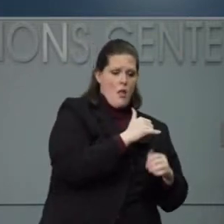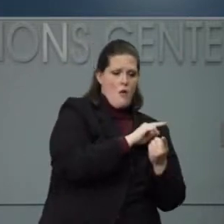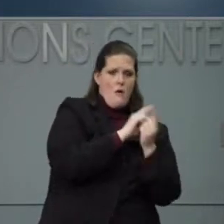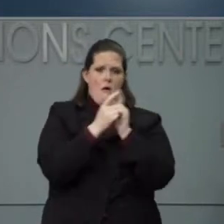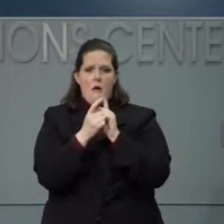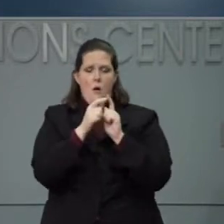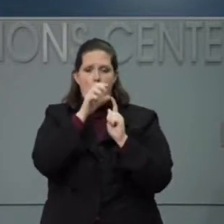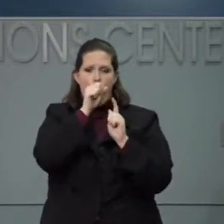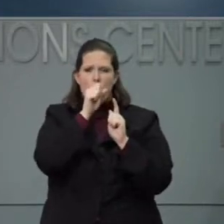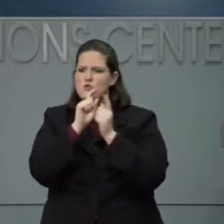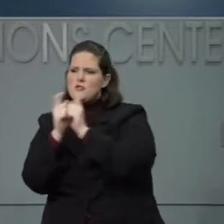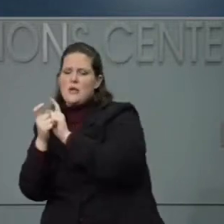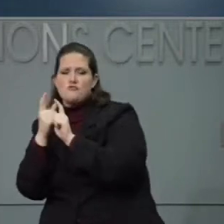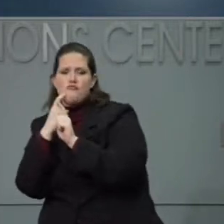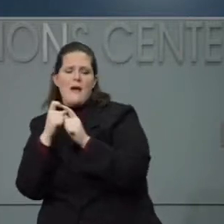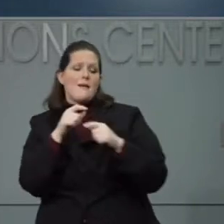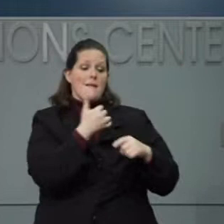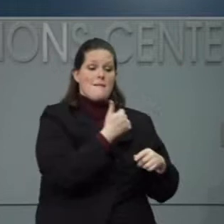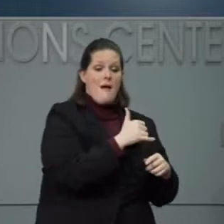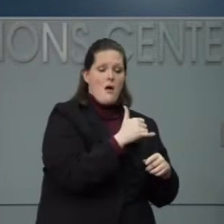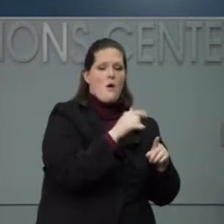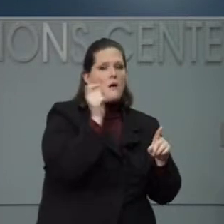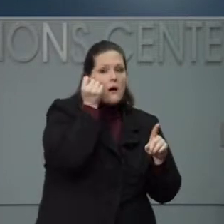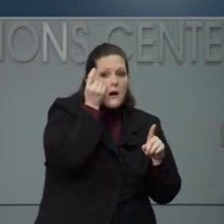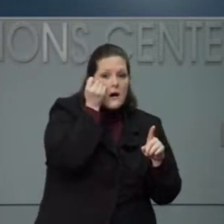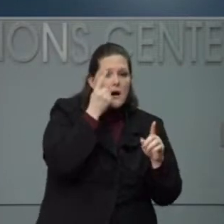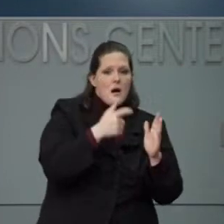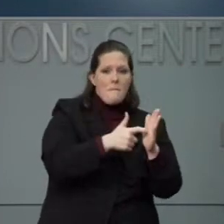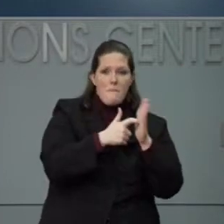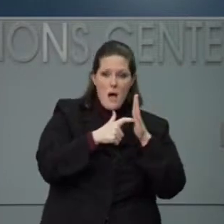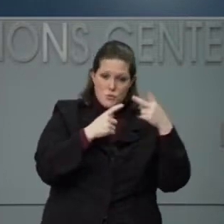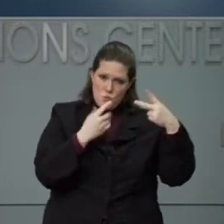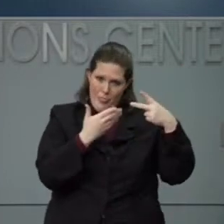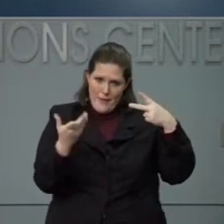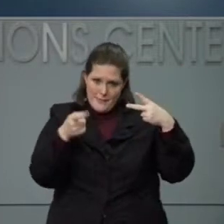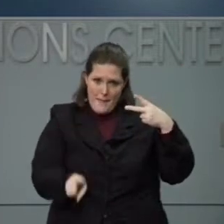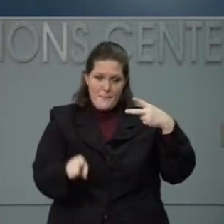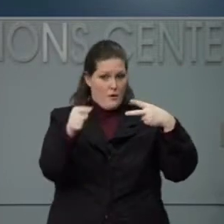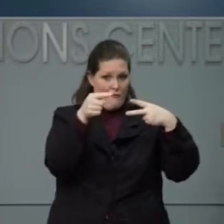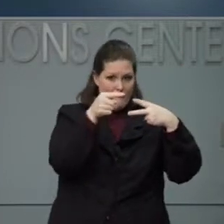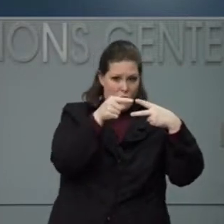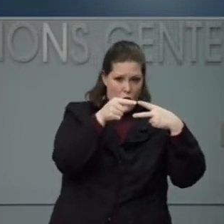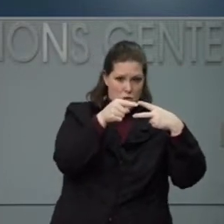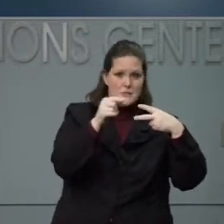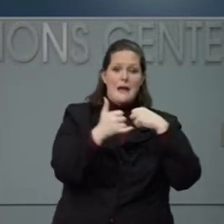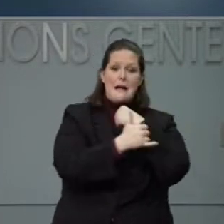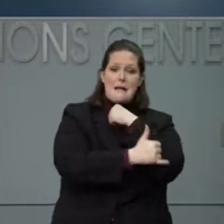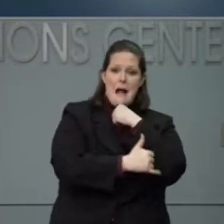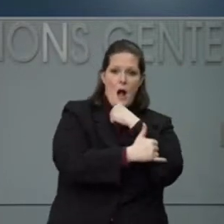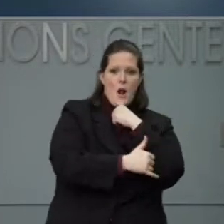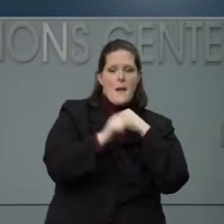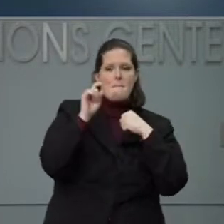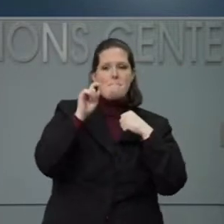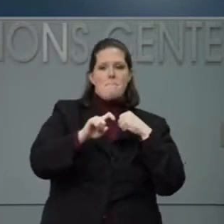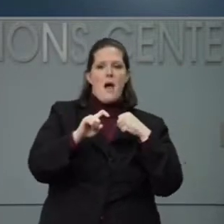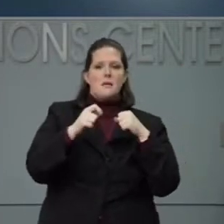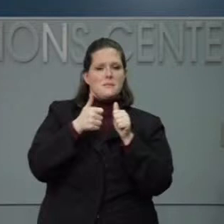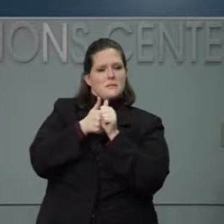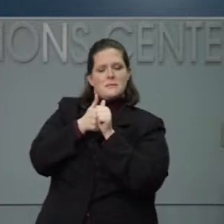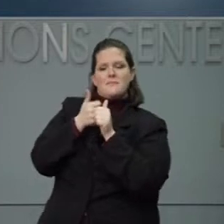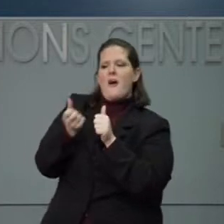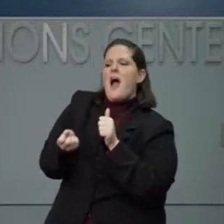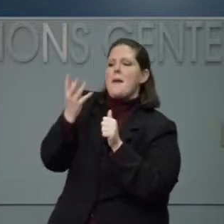or orange, 2 things have to happen. First, the county has to meet the criteria for its case